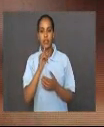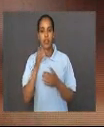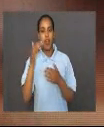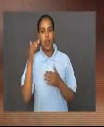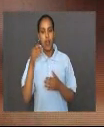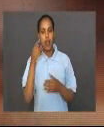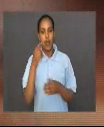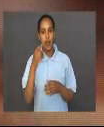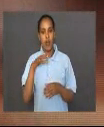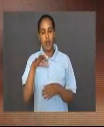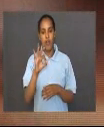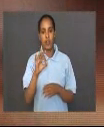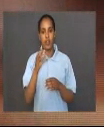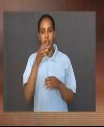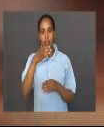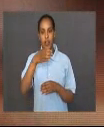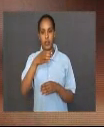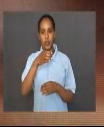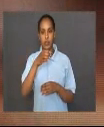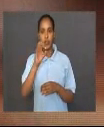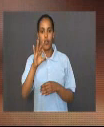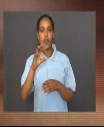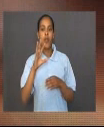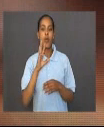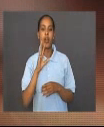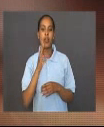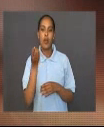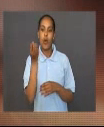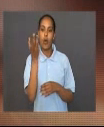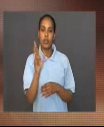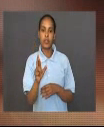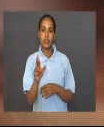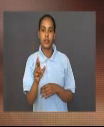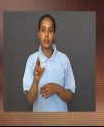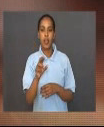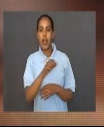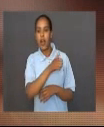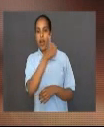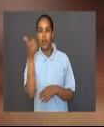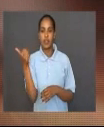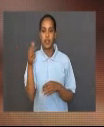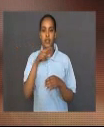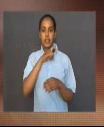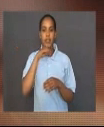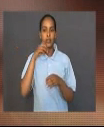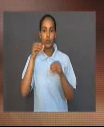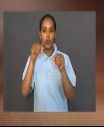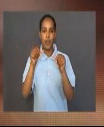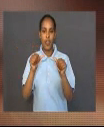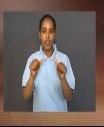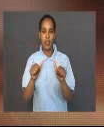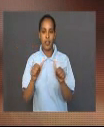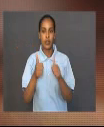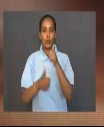often a solution of water or other solvents